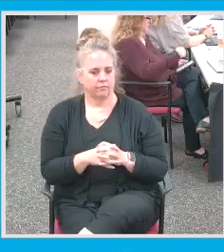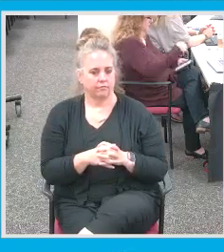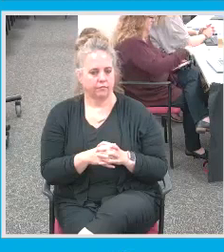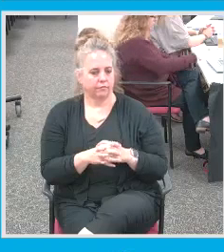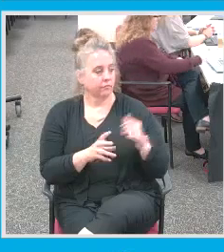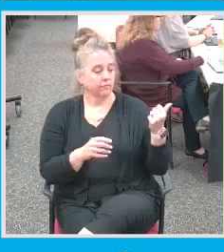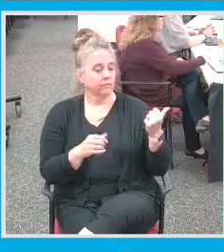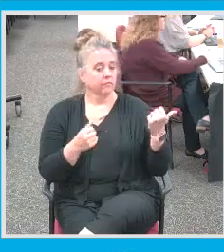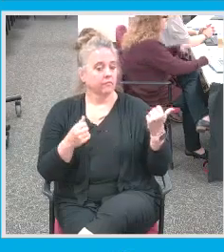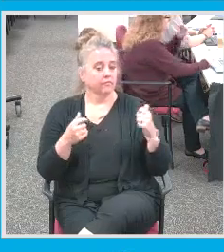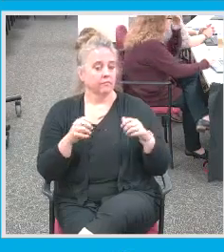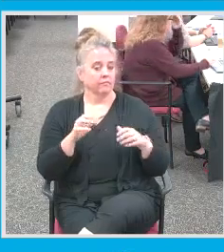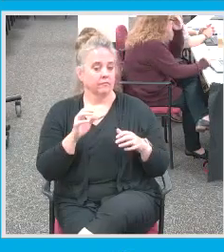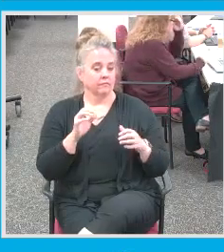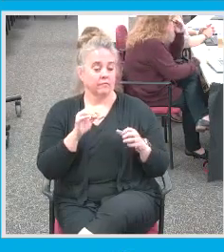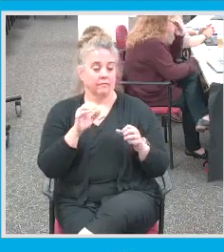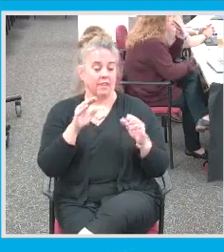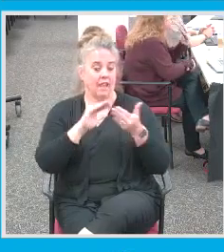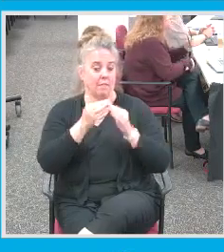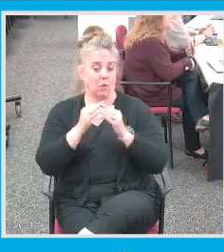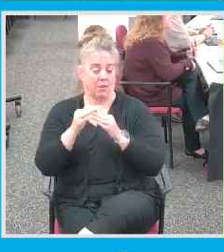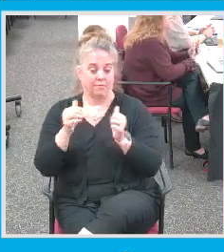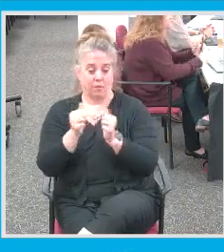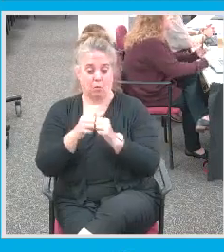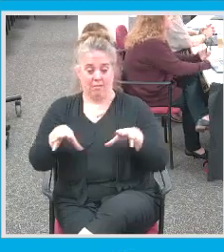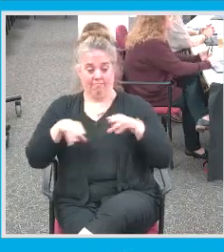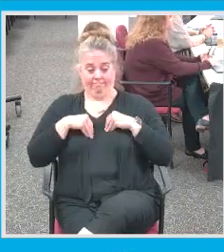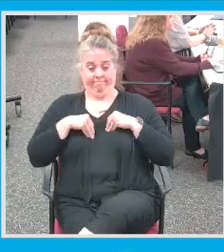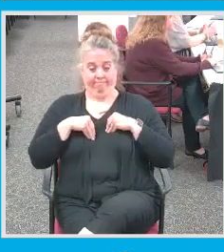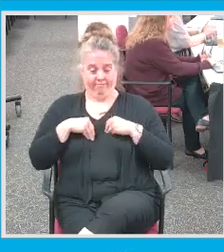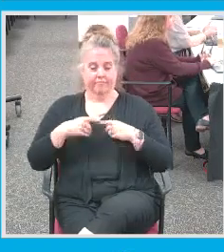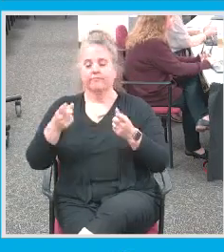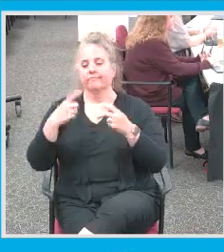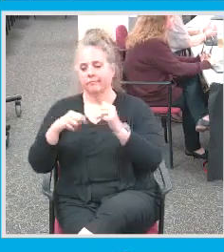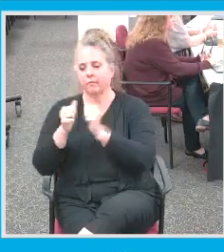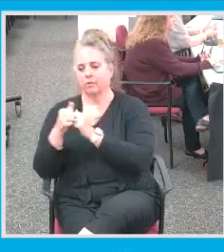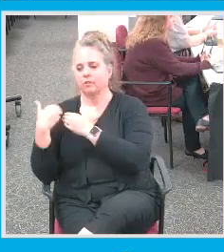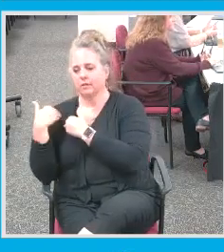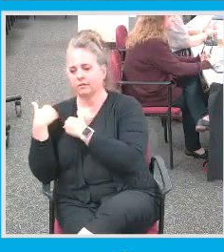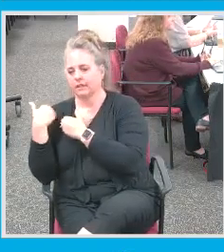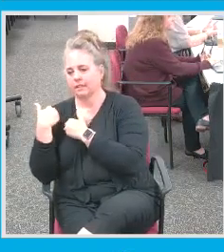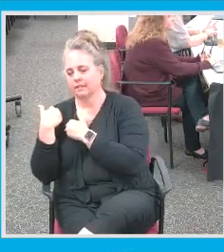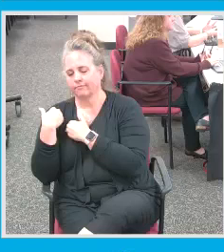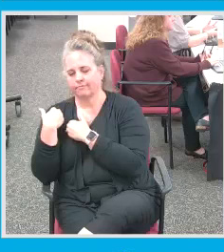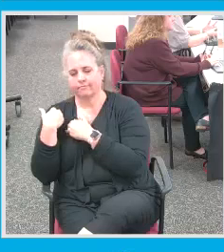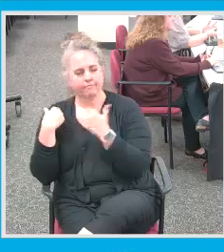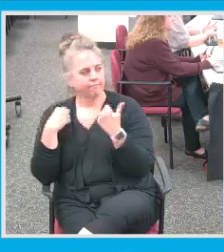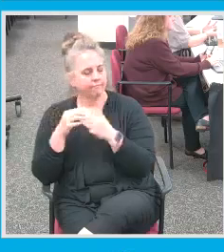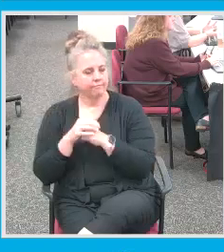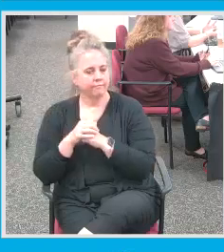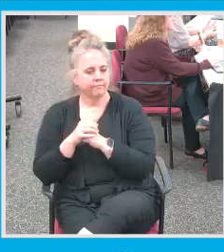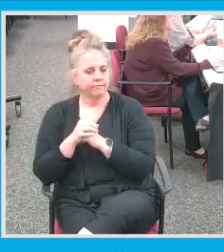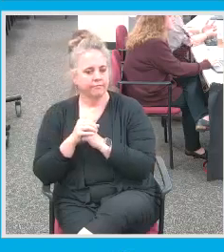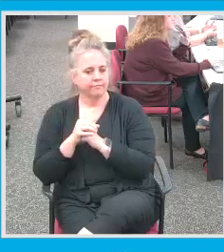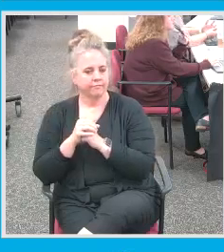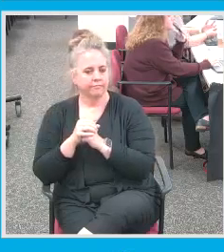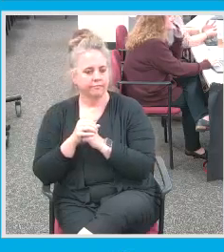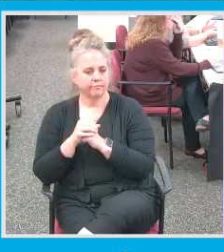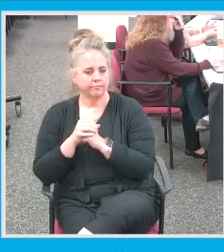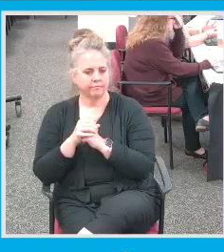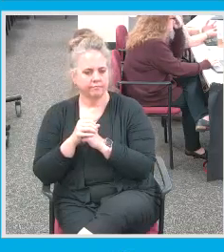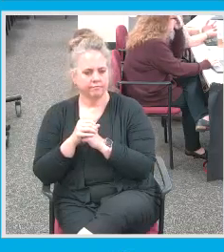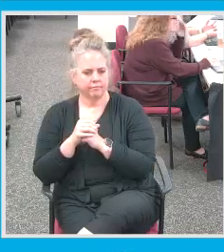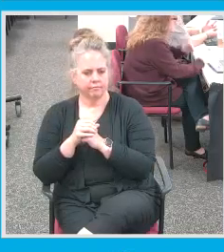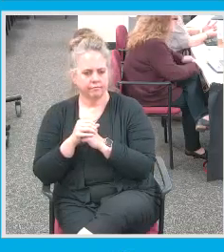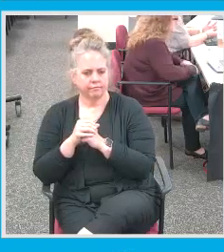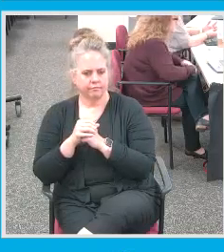responsibility. And the idea behind that is that we are in no way talking about ownership at all. We understand that this is a